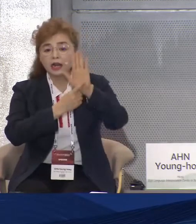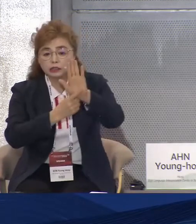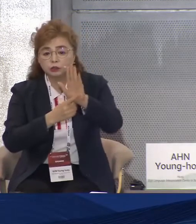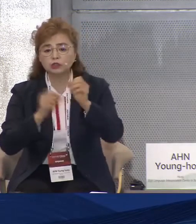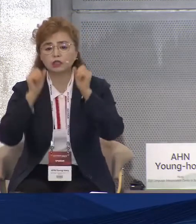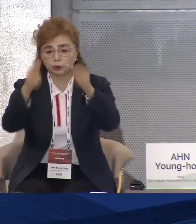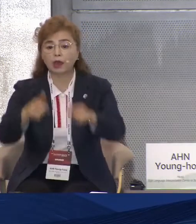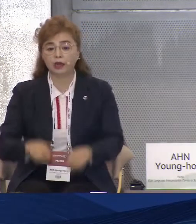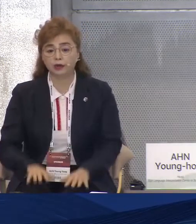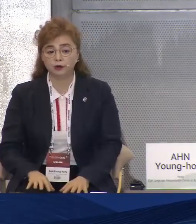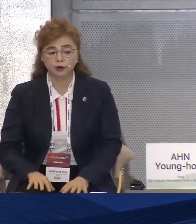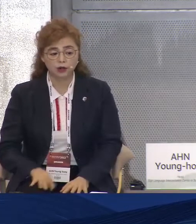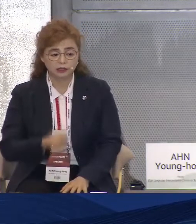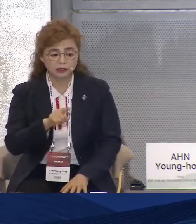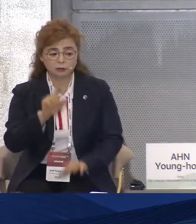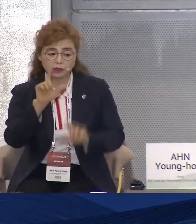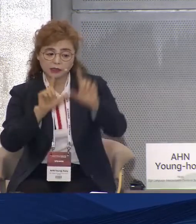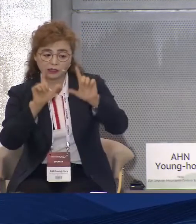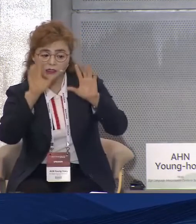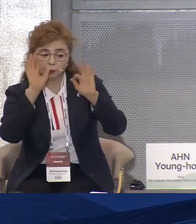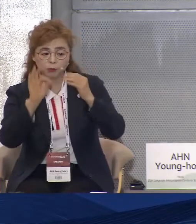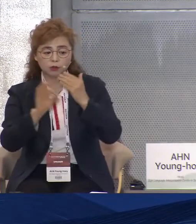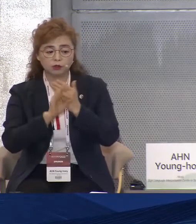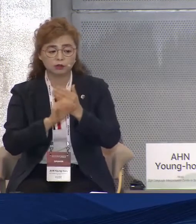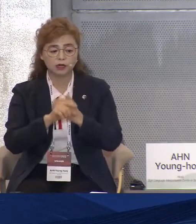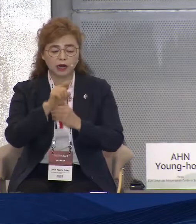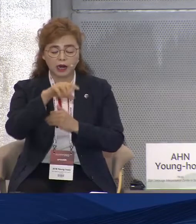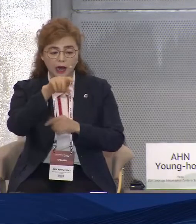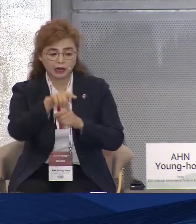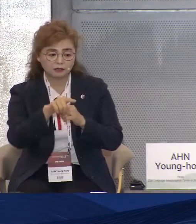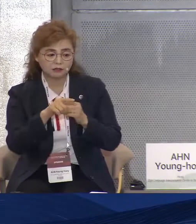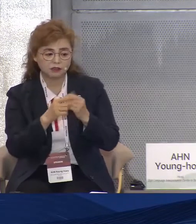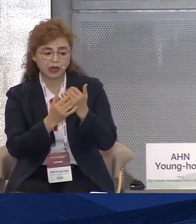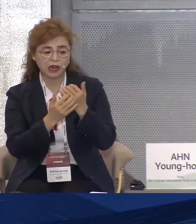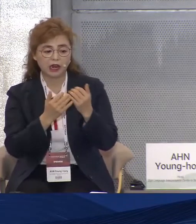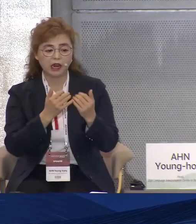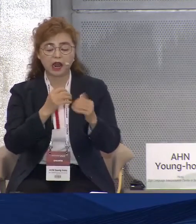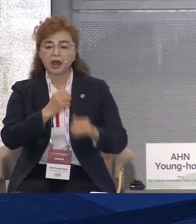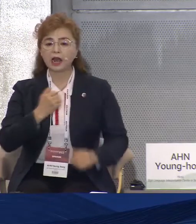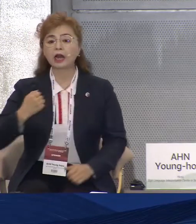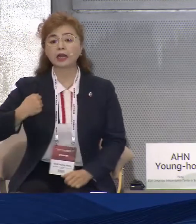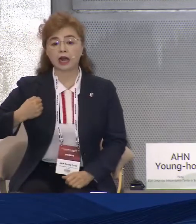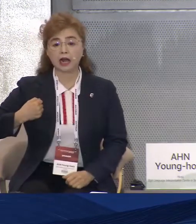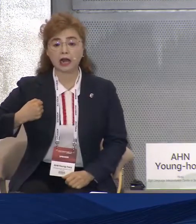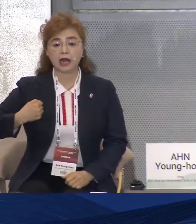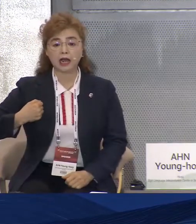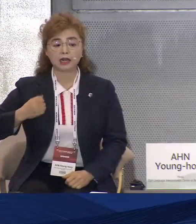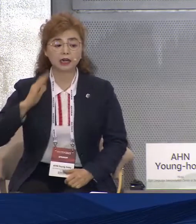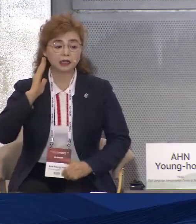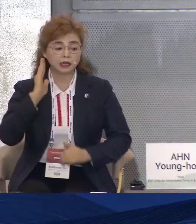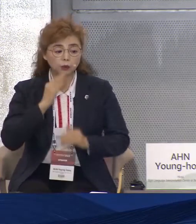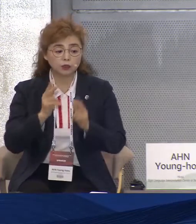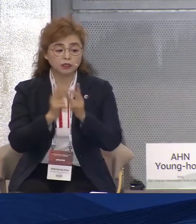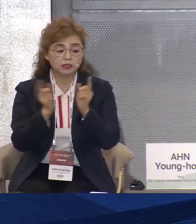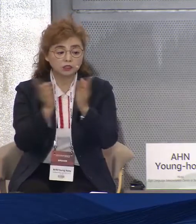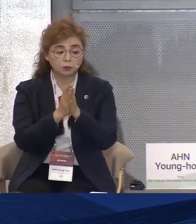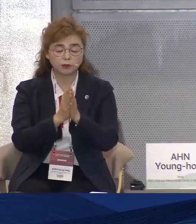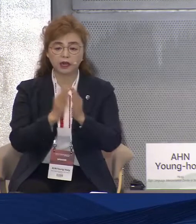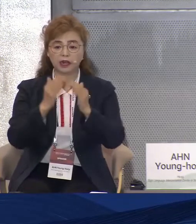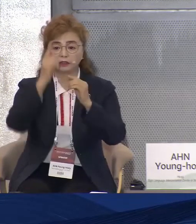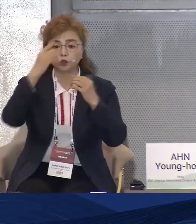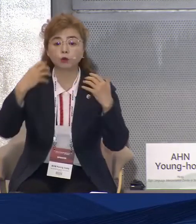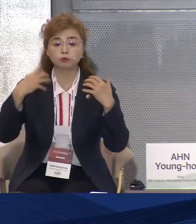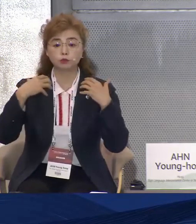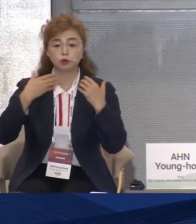chance. And it is an opportunity to show their potentials. If you look at the photos here, the first picture